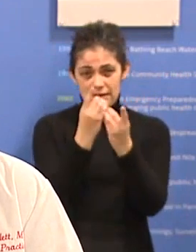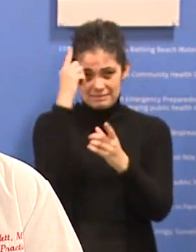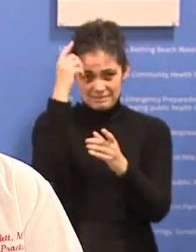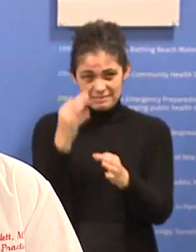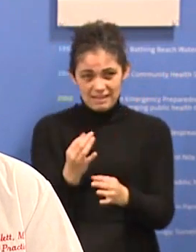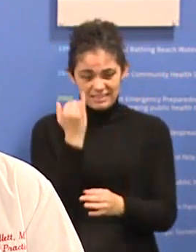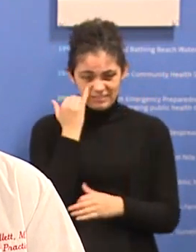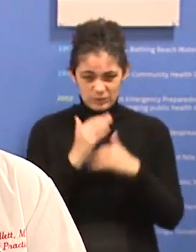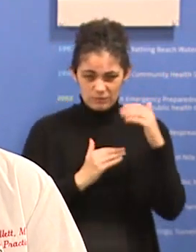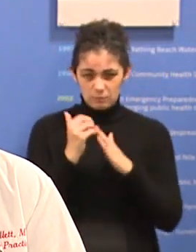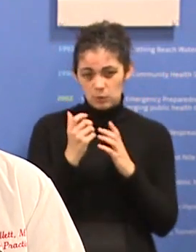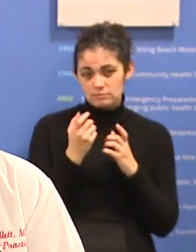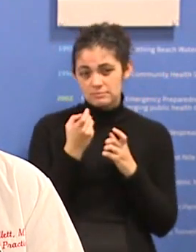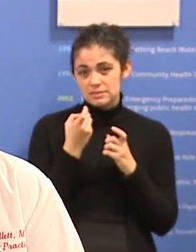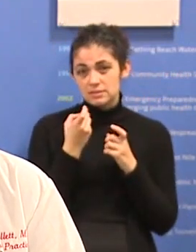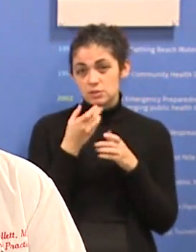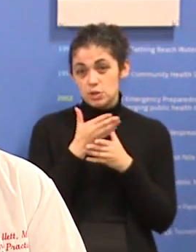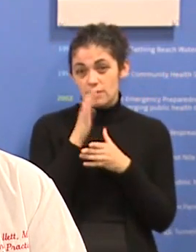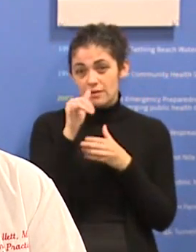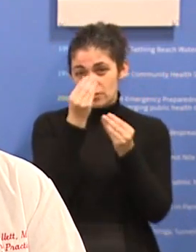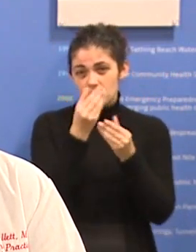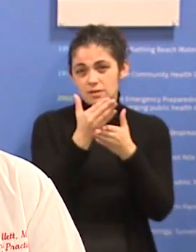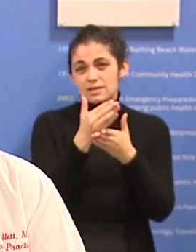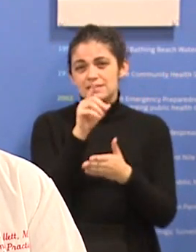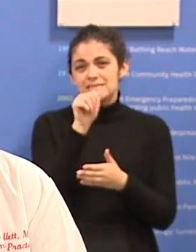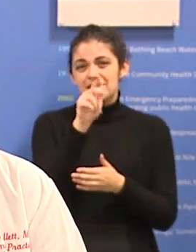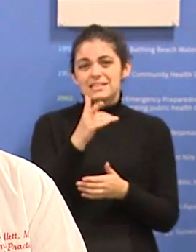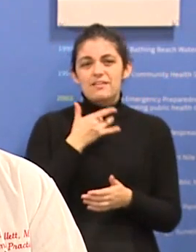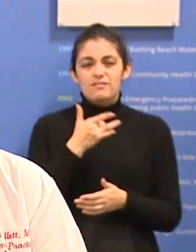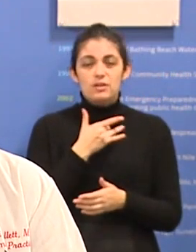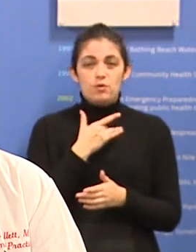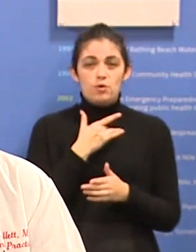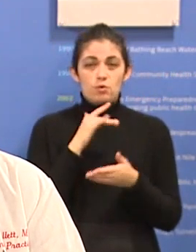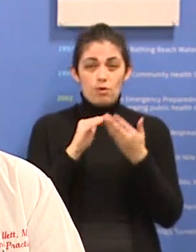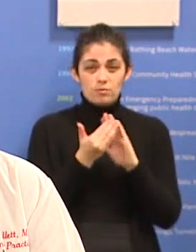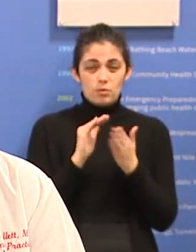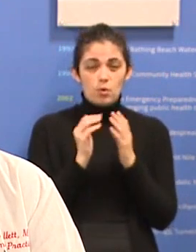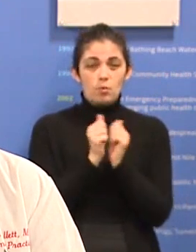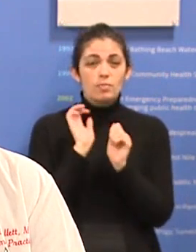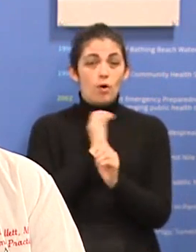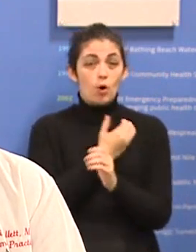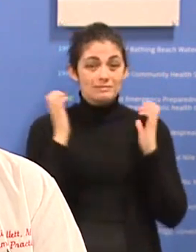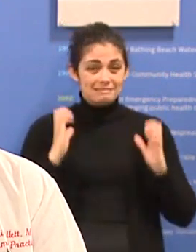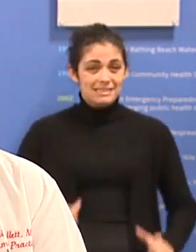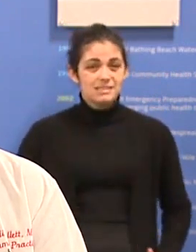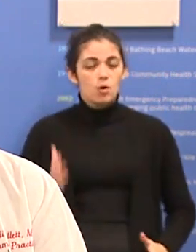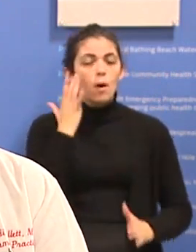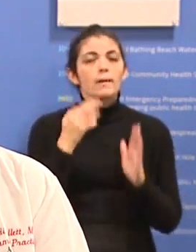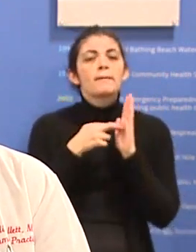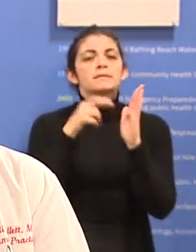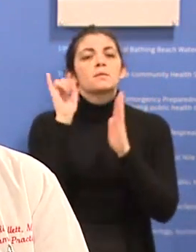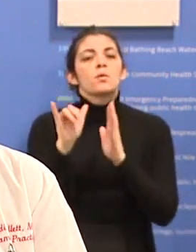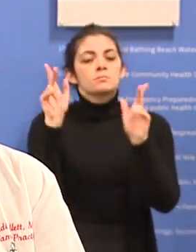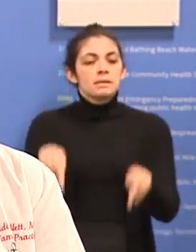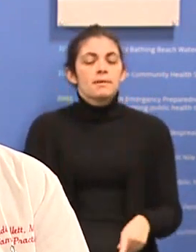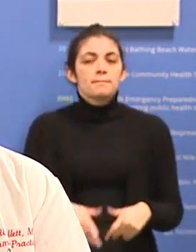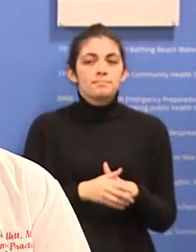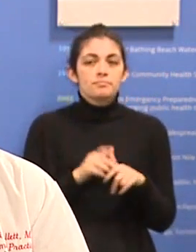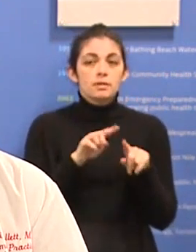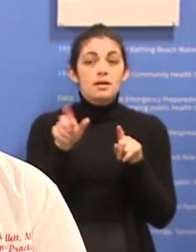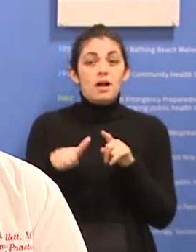what they're comfortable releasing. I will release data as I feel comfortable around the privacy of our citizens because that's who I represent. But